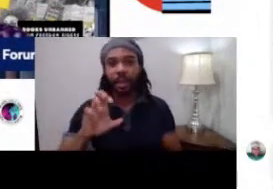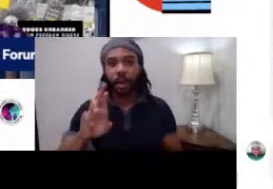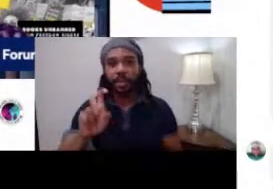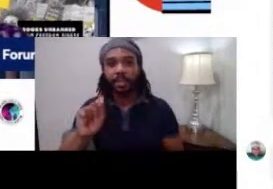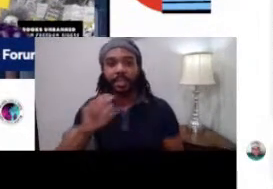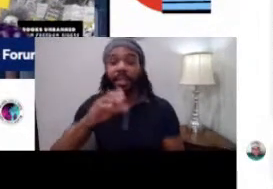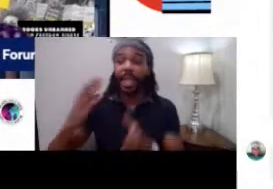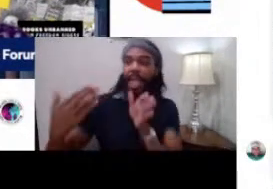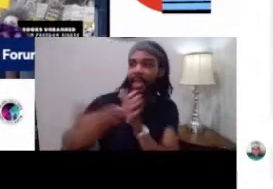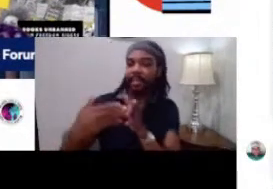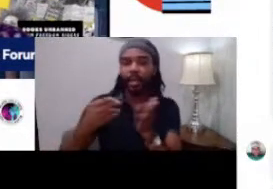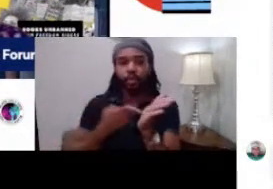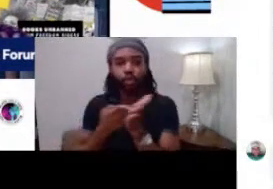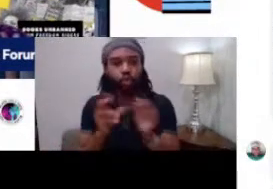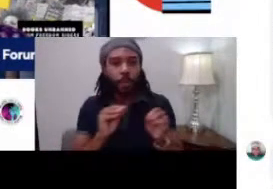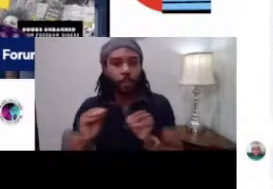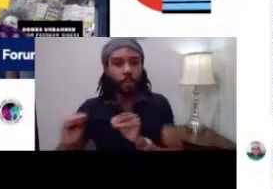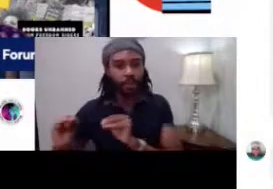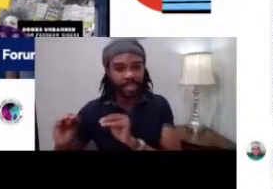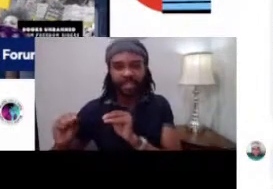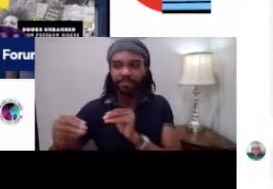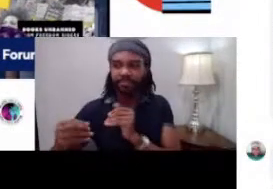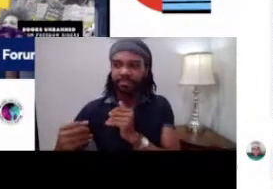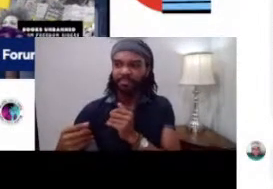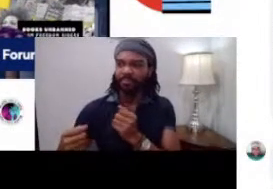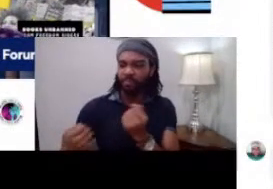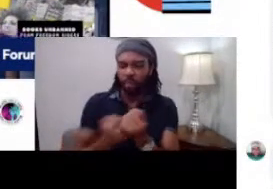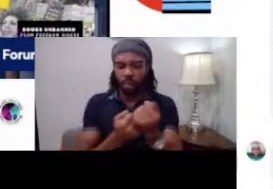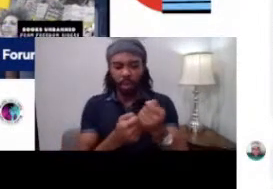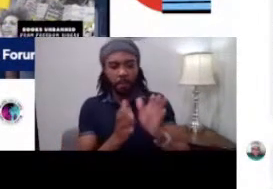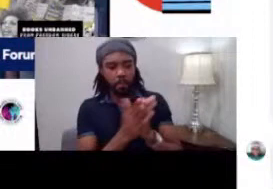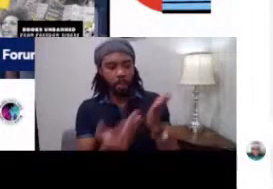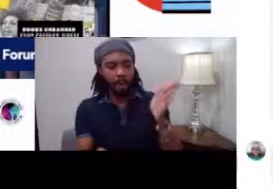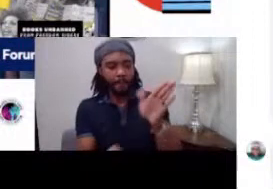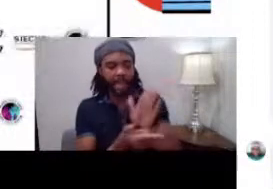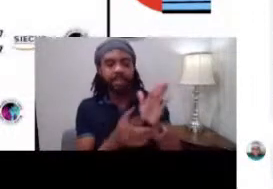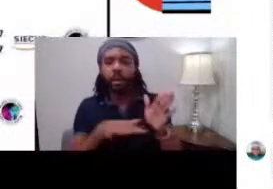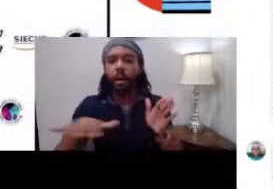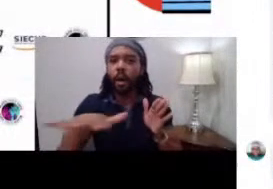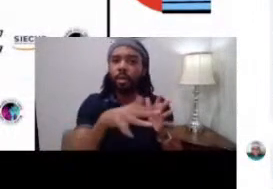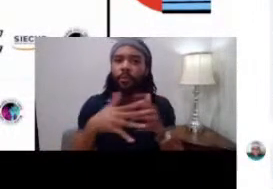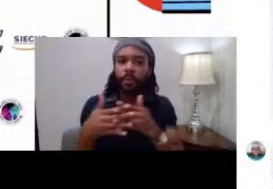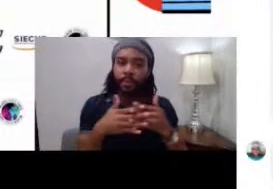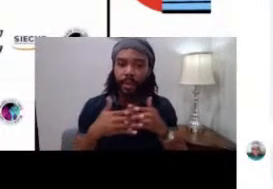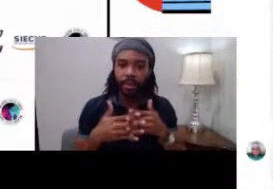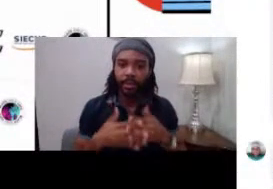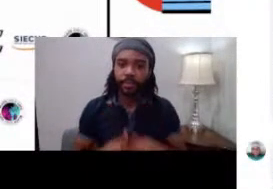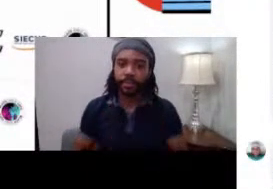anti-truth movements fueling book bans across the country.